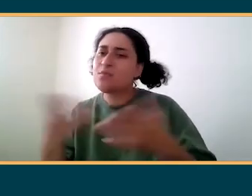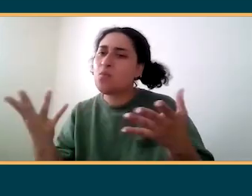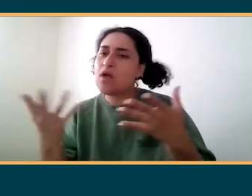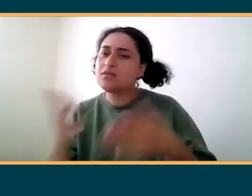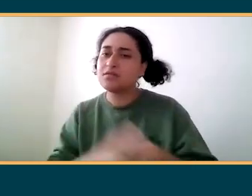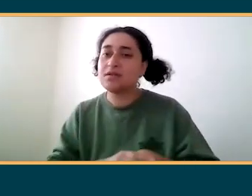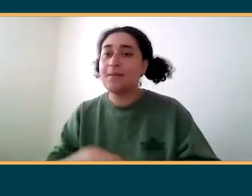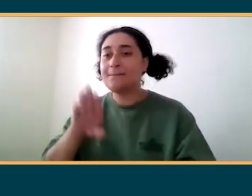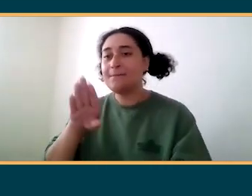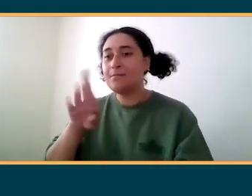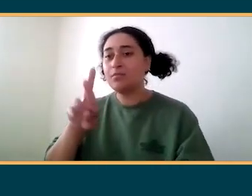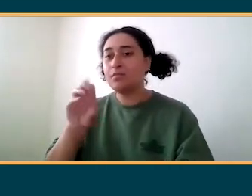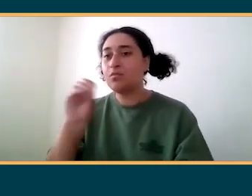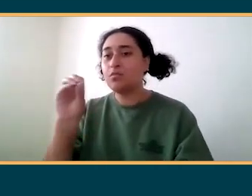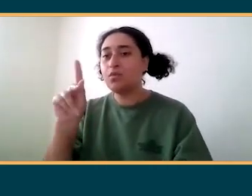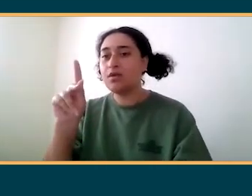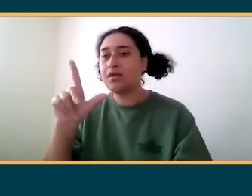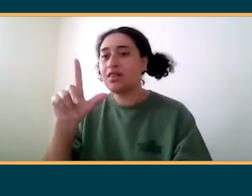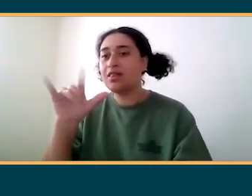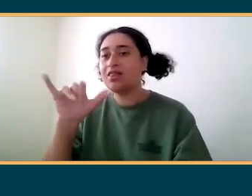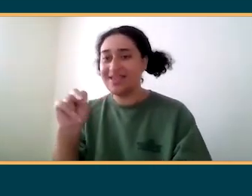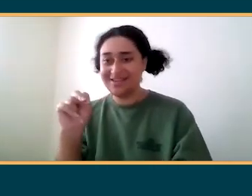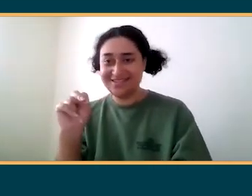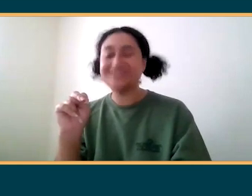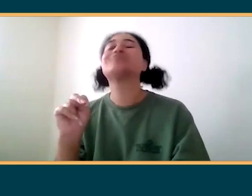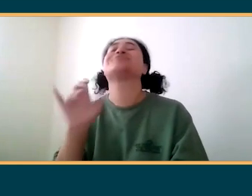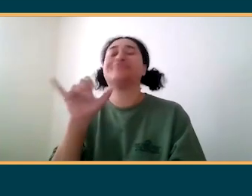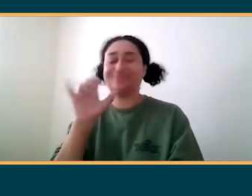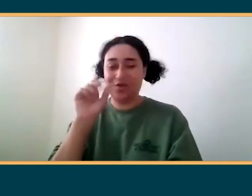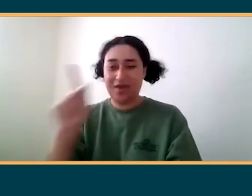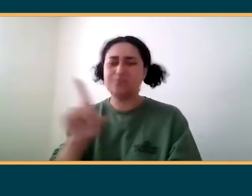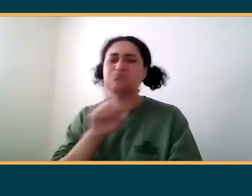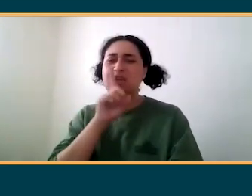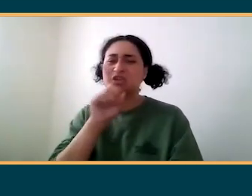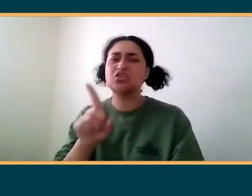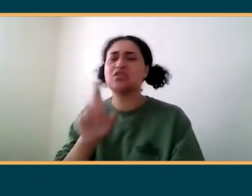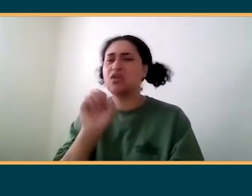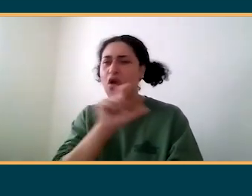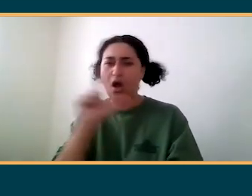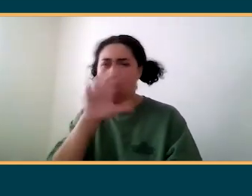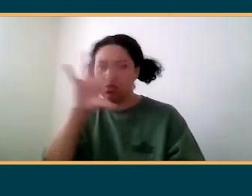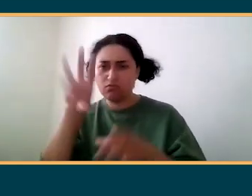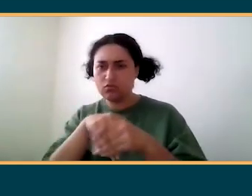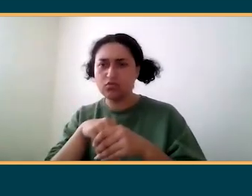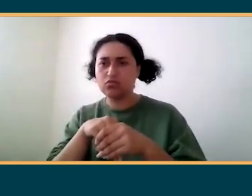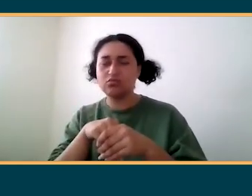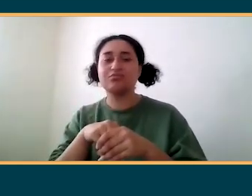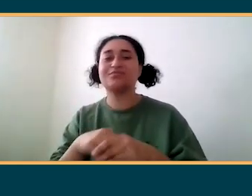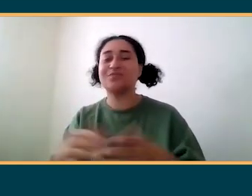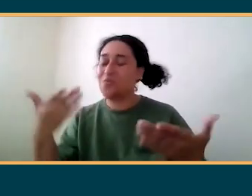fiance's name is Brooklyn. Brooklyn? Yes. Okay. All right. We want to make sure that Winnie and Wesley don't, trump